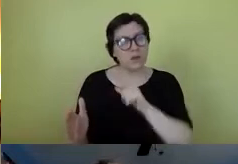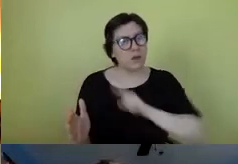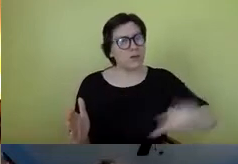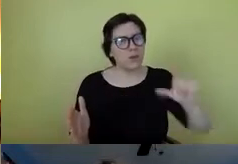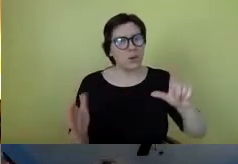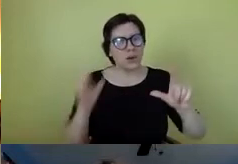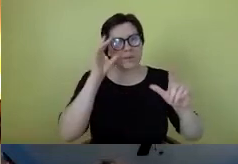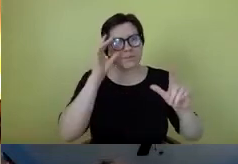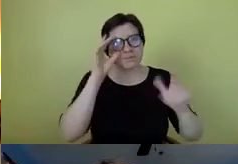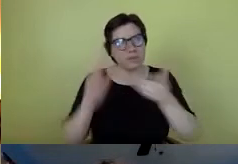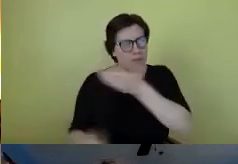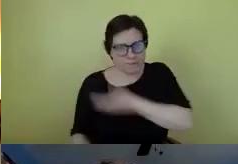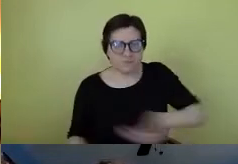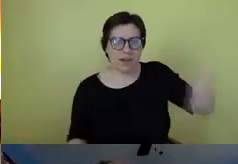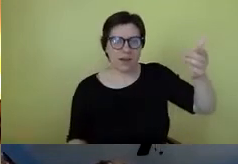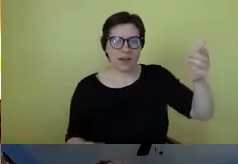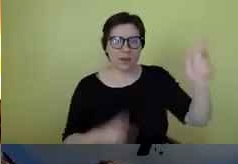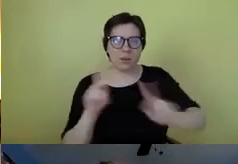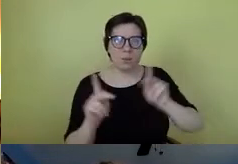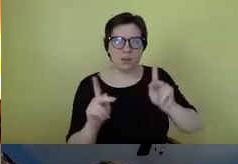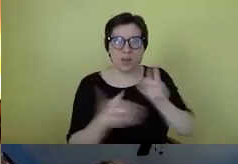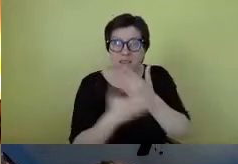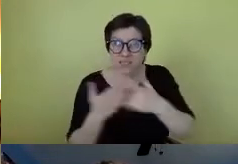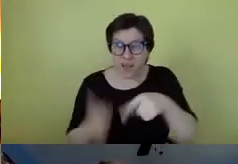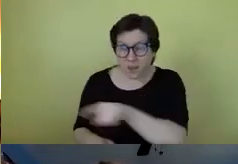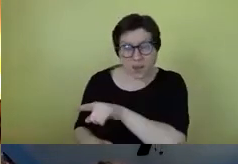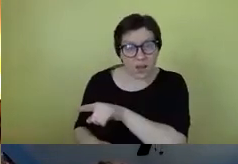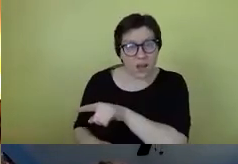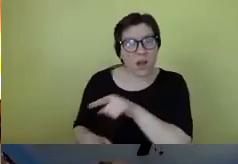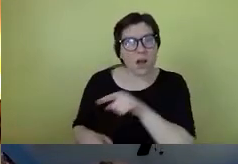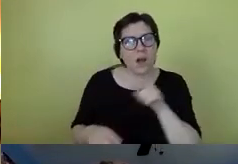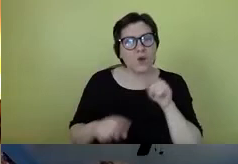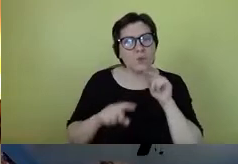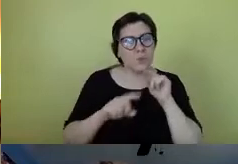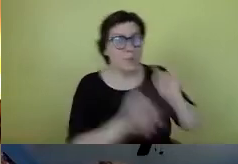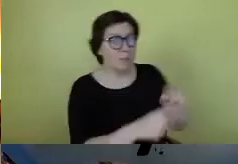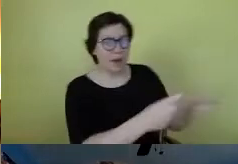know, invited people, some of whom responded quickly.